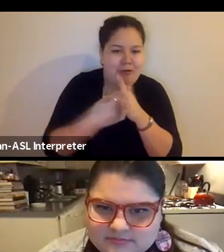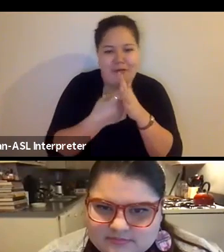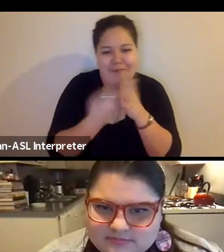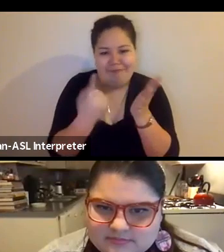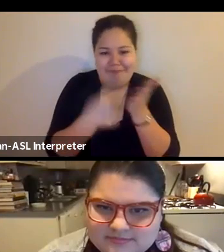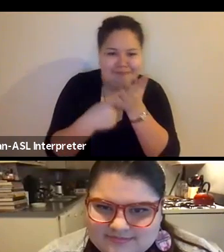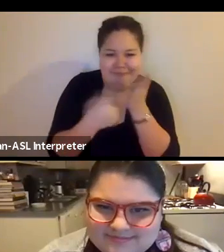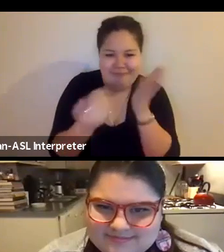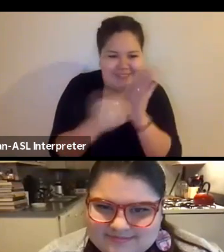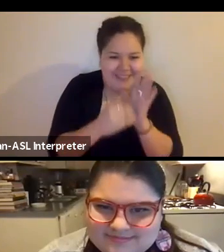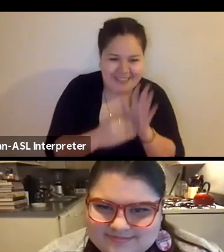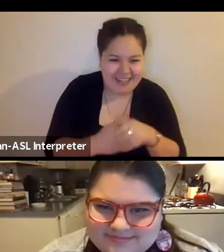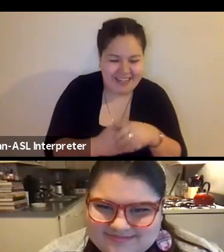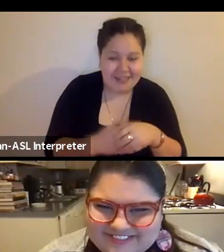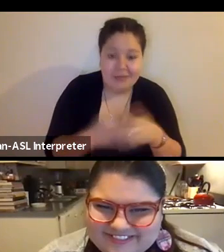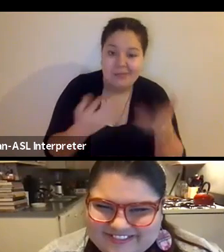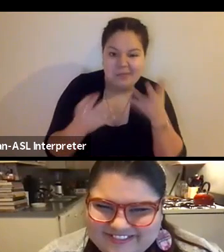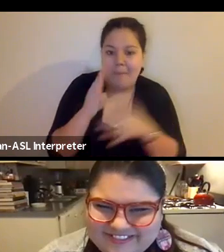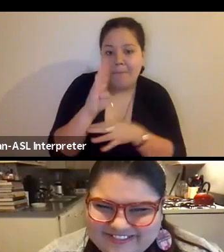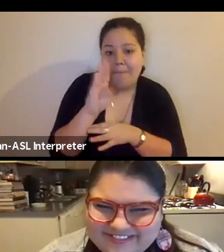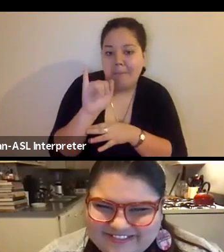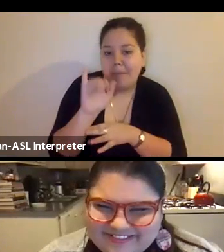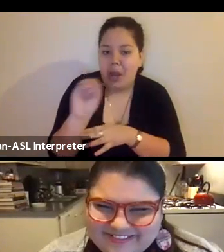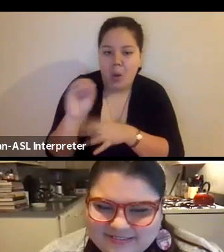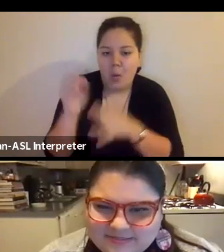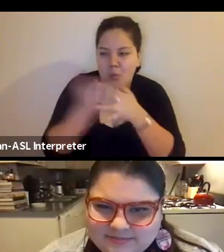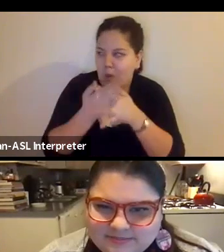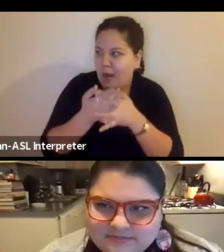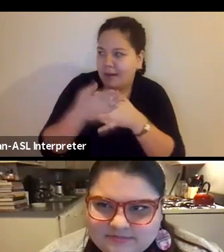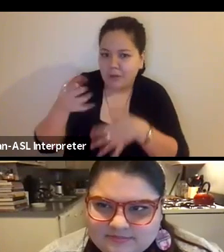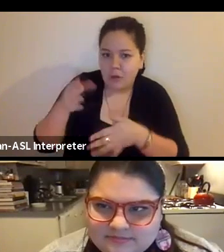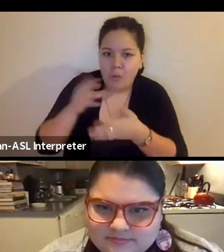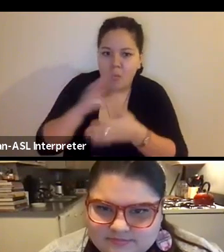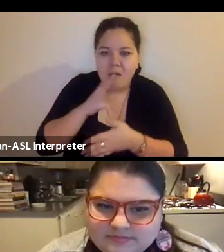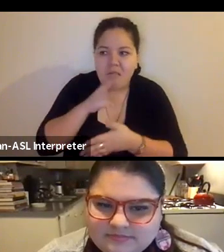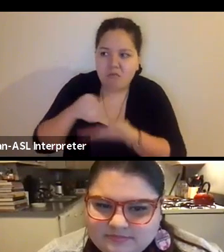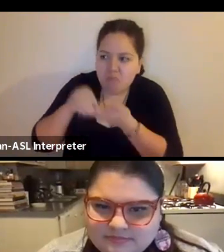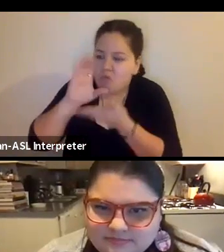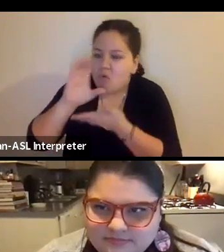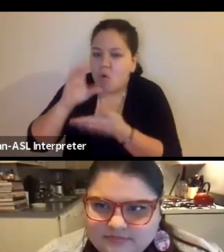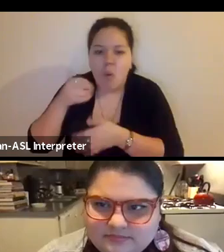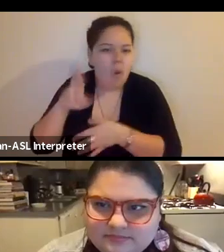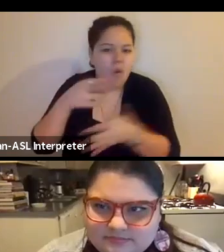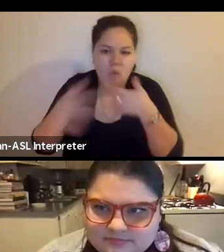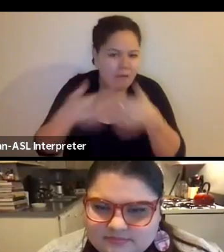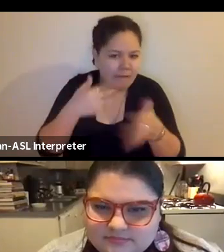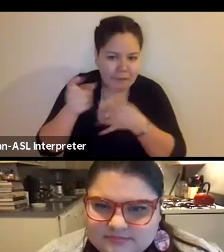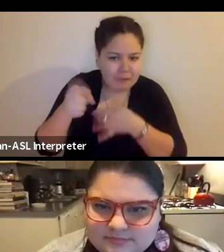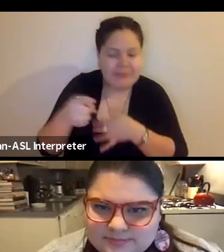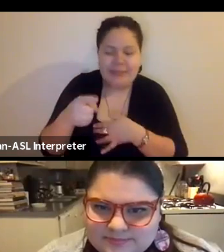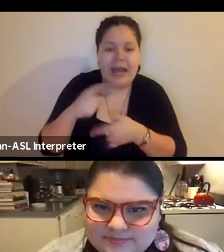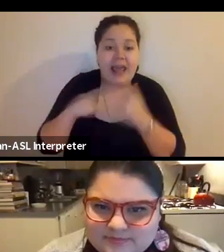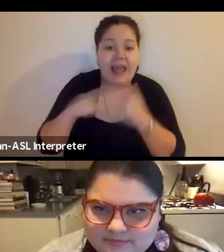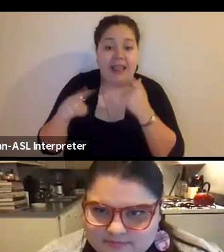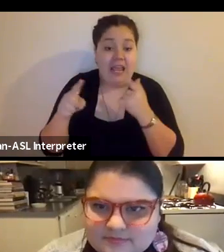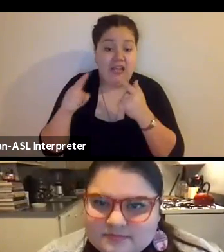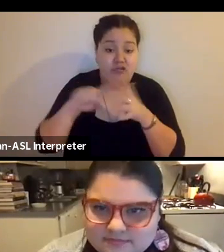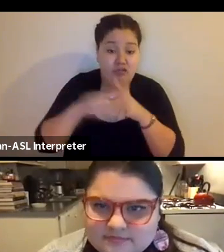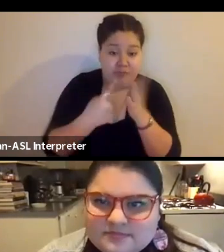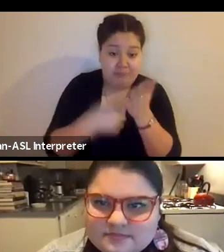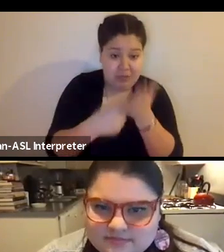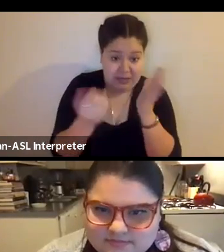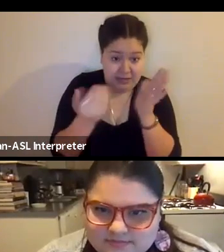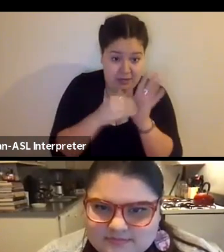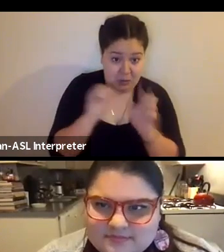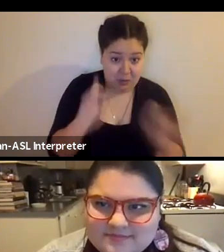to replenish our human bodies and come back to the rest of this conversation. Does that sound good, my colleagues?